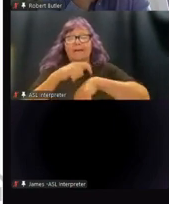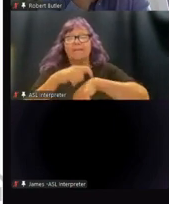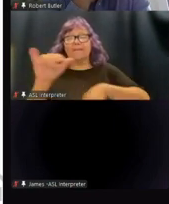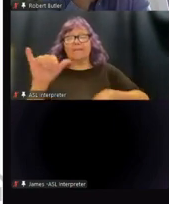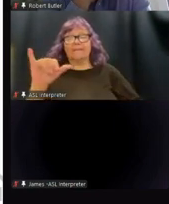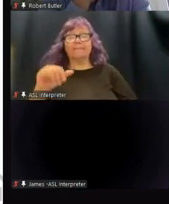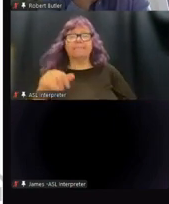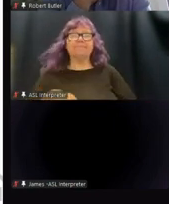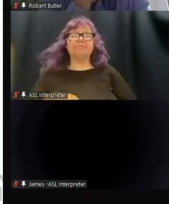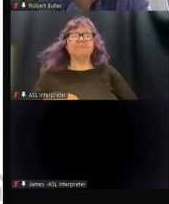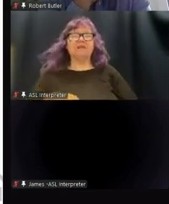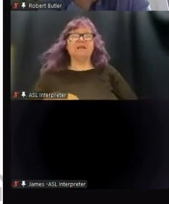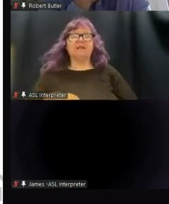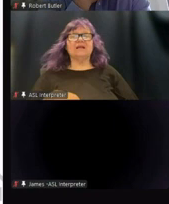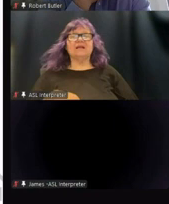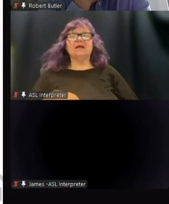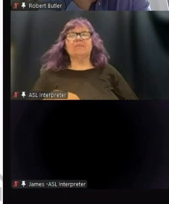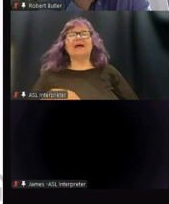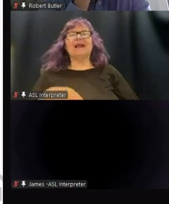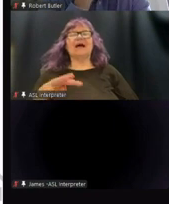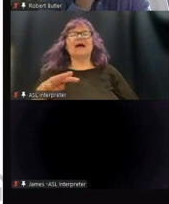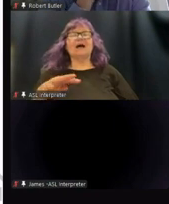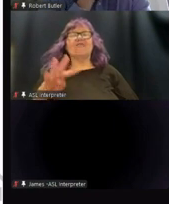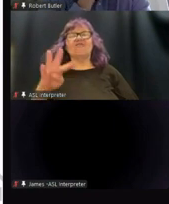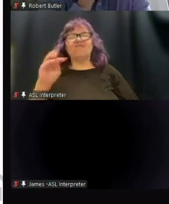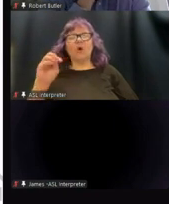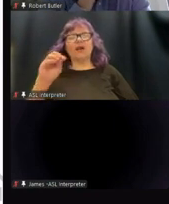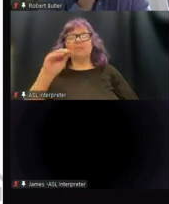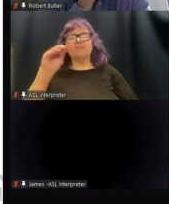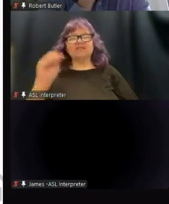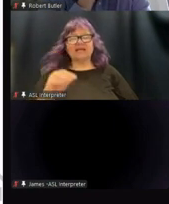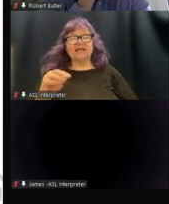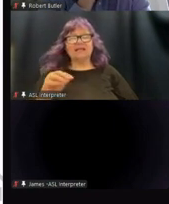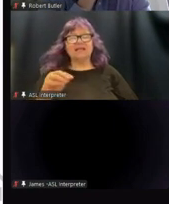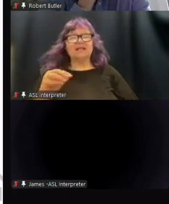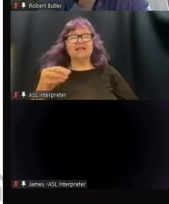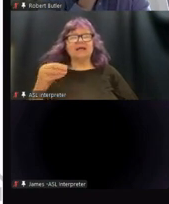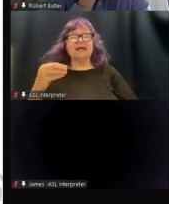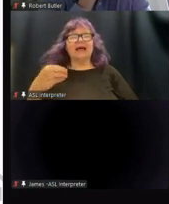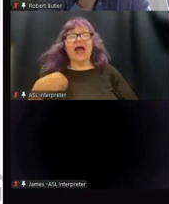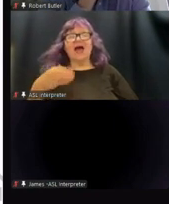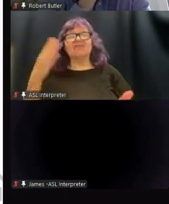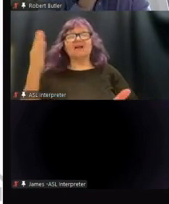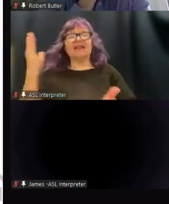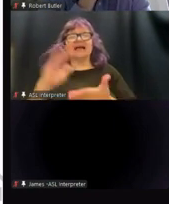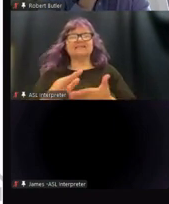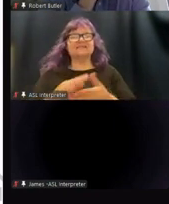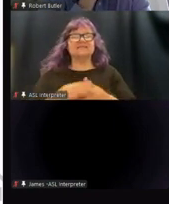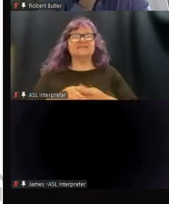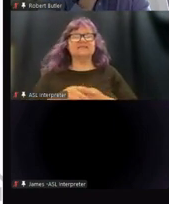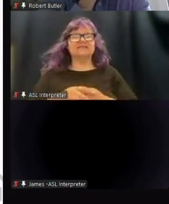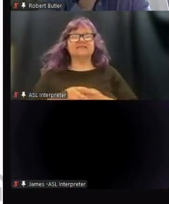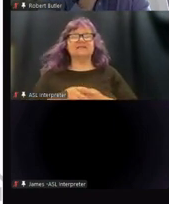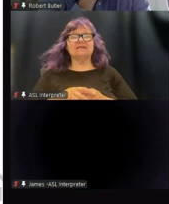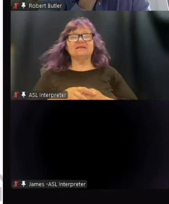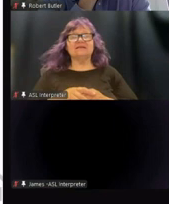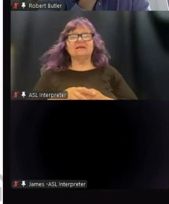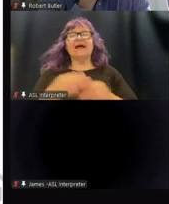And just under 40% of our stations have full high platforms today. Next up is